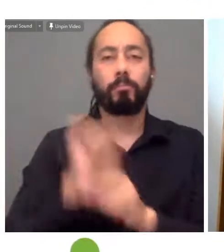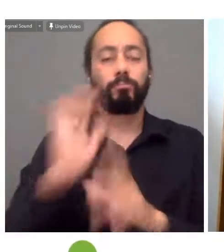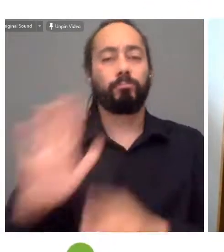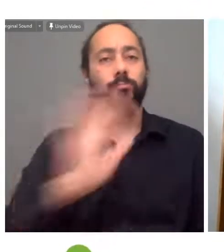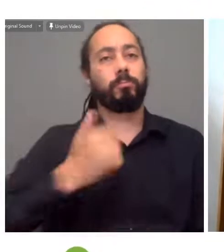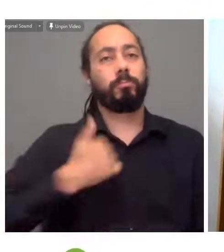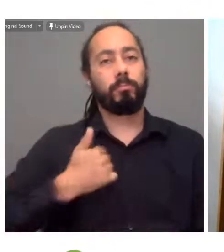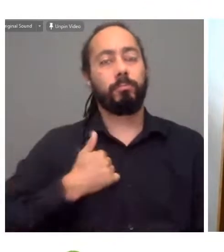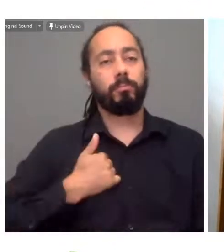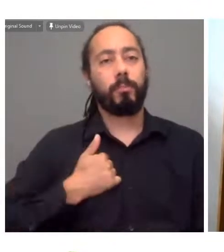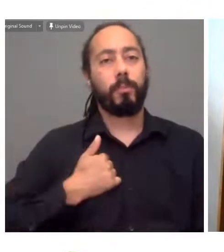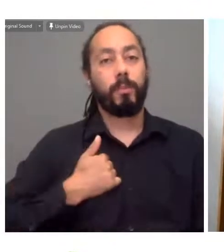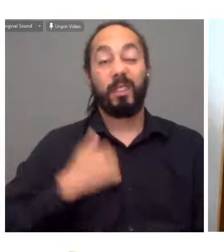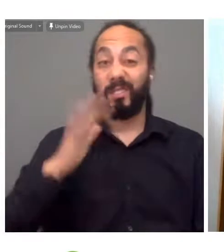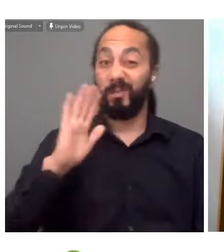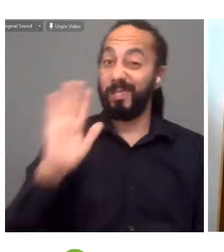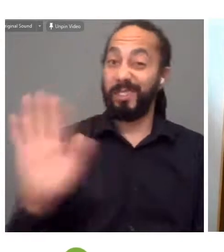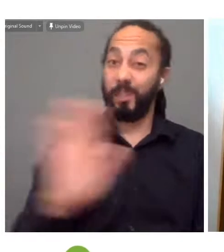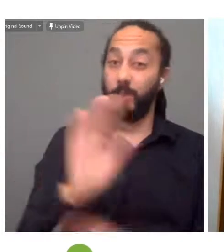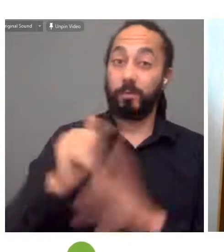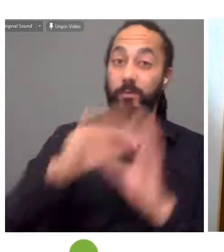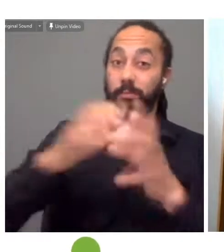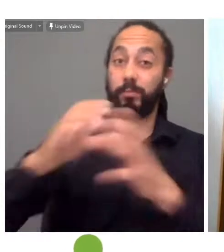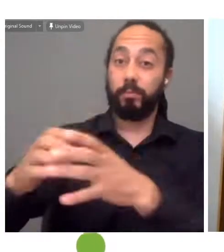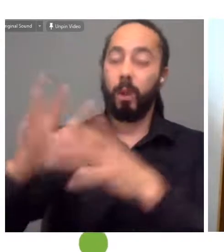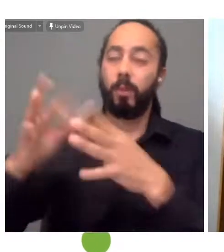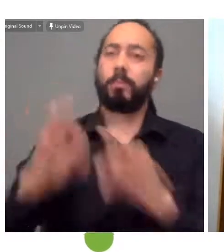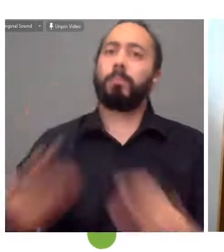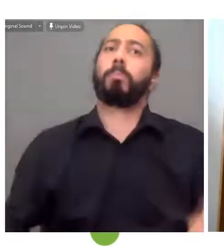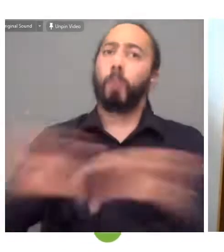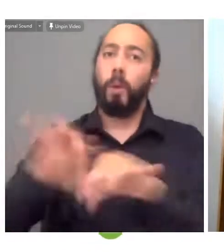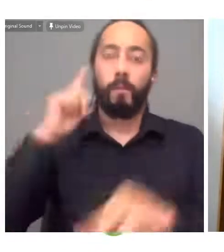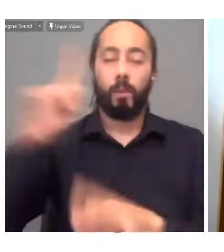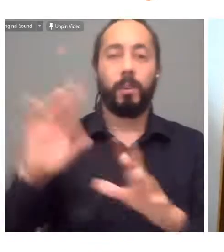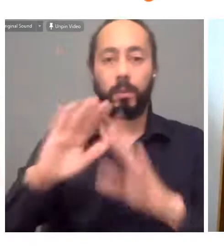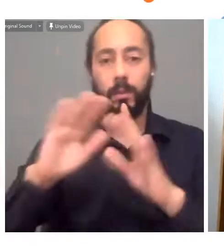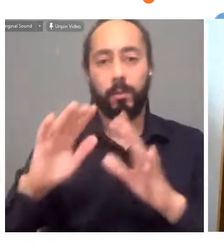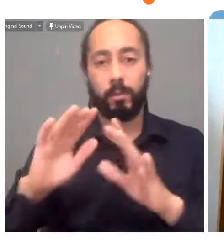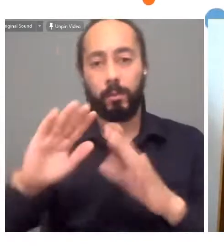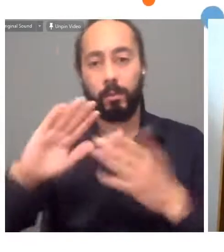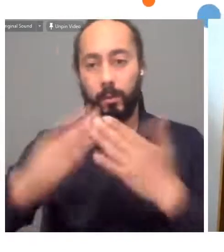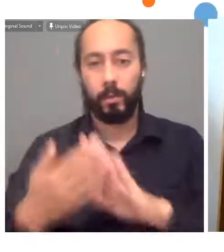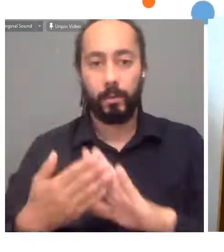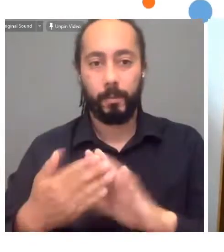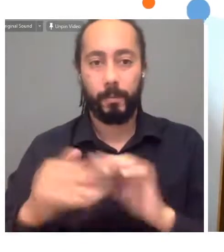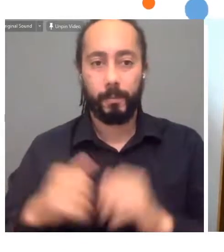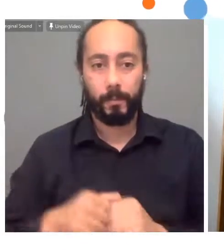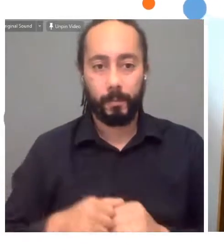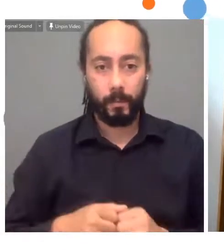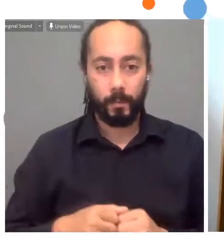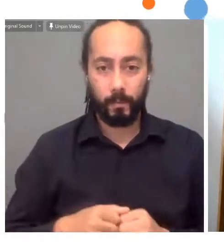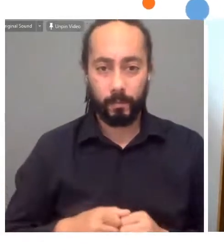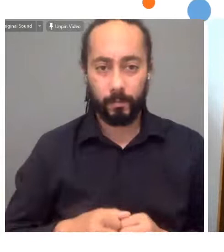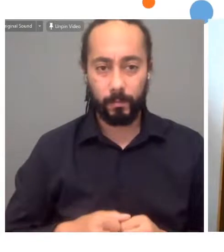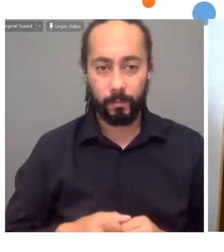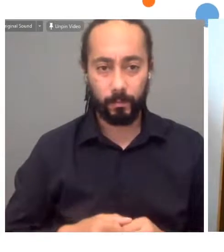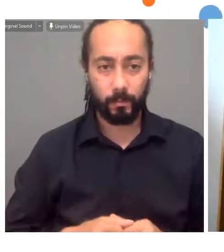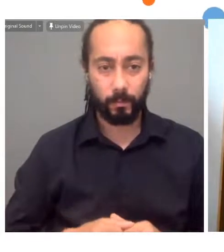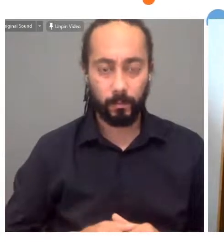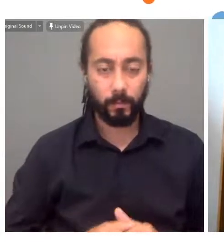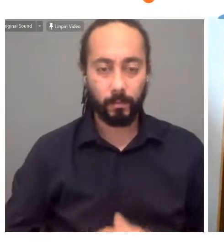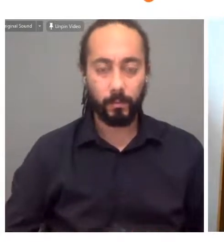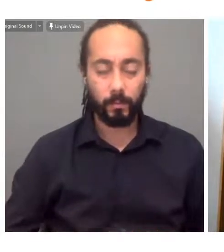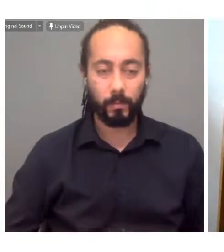communities. Je sais que vous êtes impatient de retourner au travail. Vous avez trouvé des moyens innovants en ligne et en personne pour y